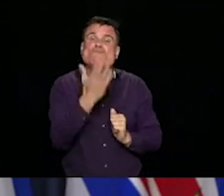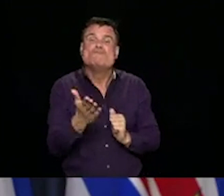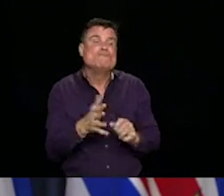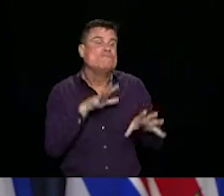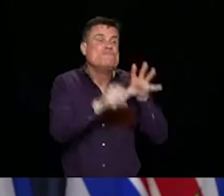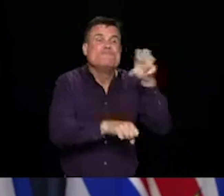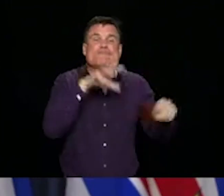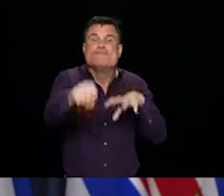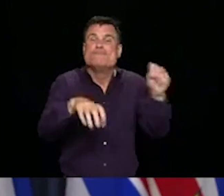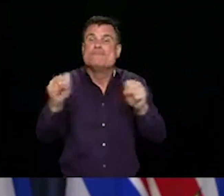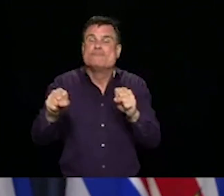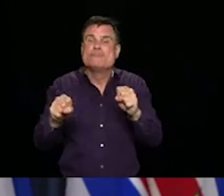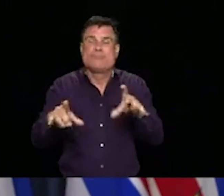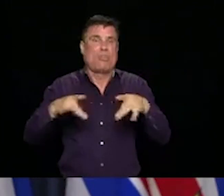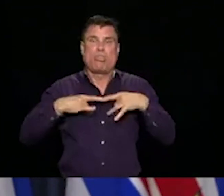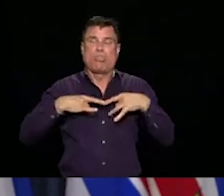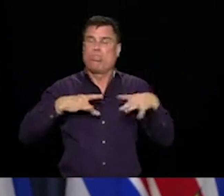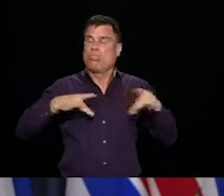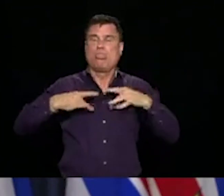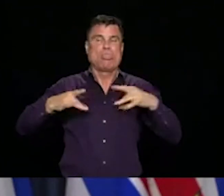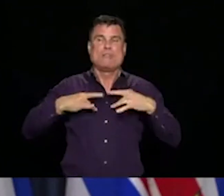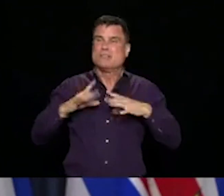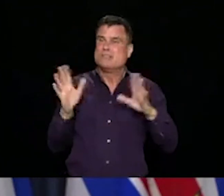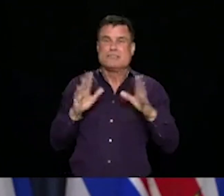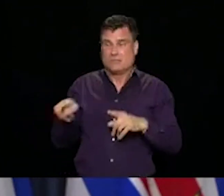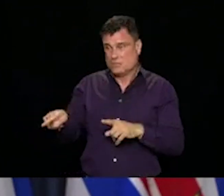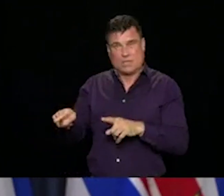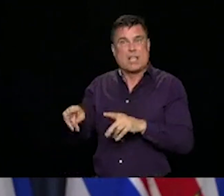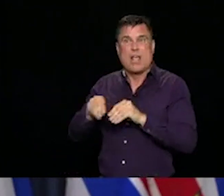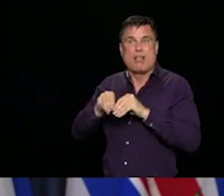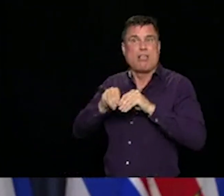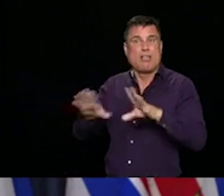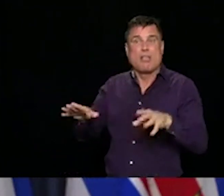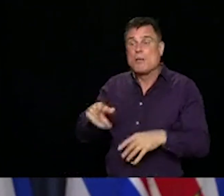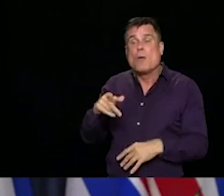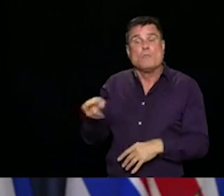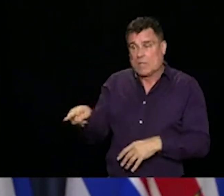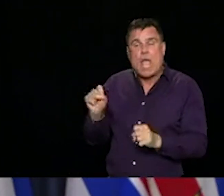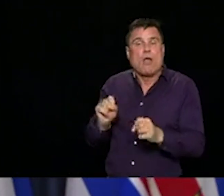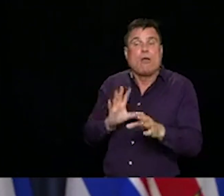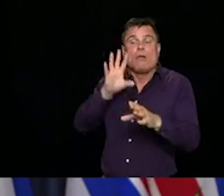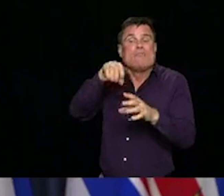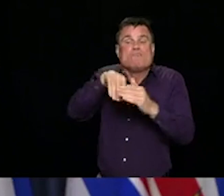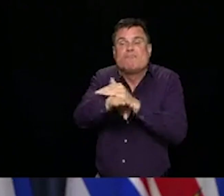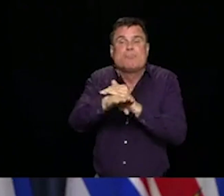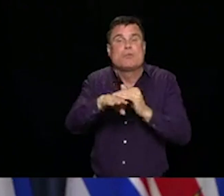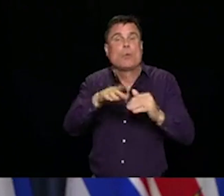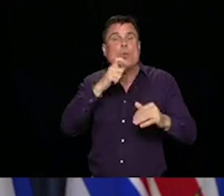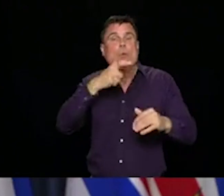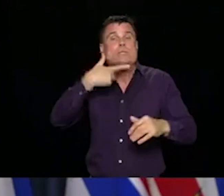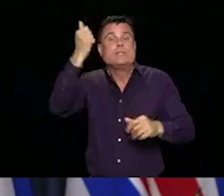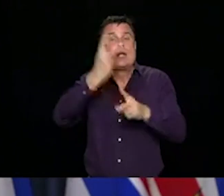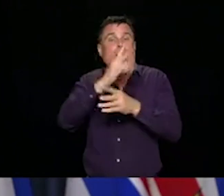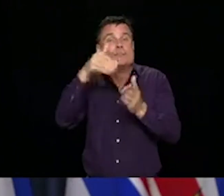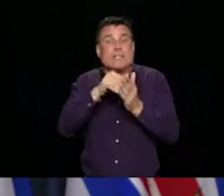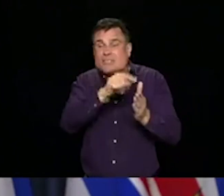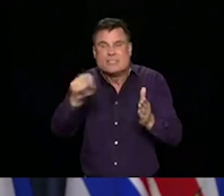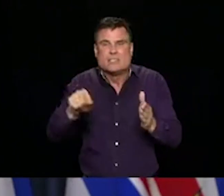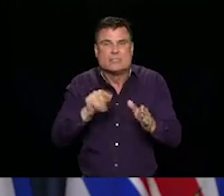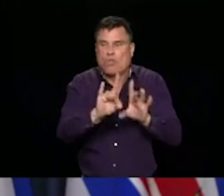long-term care and acute care. This has been demonstrated not just in Canada but everywhere around the world. And so nobody